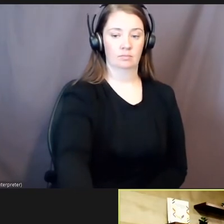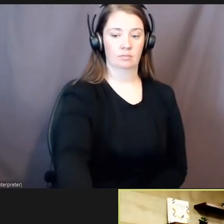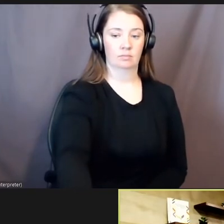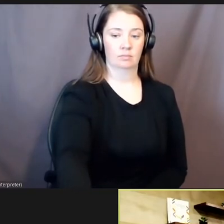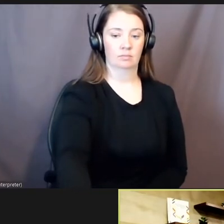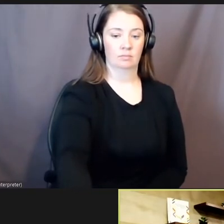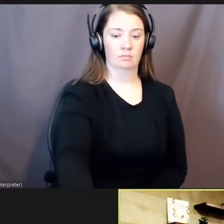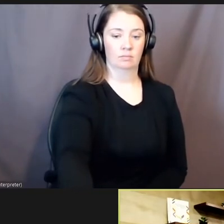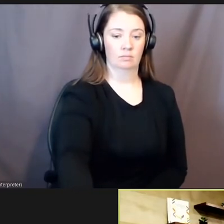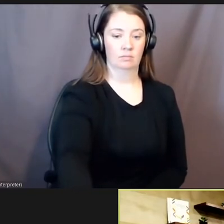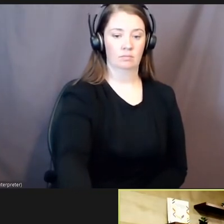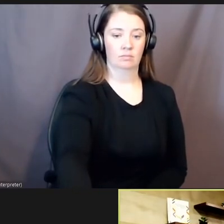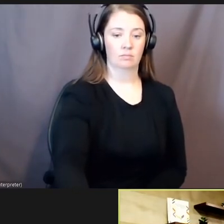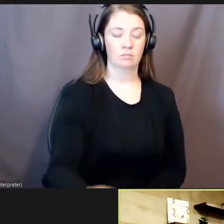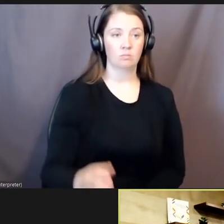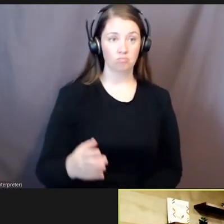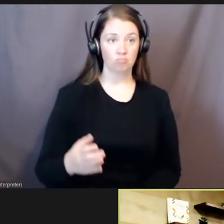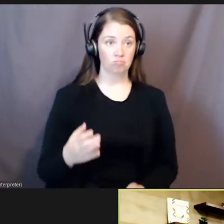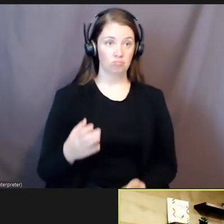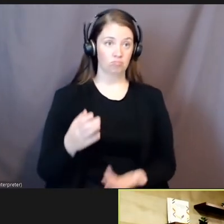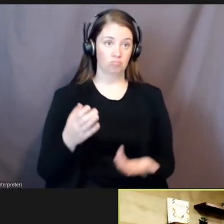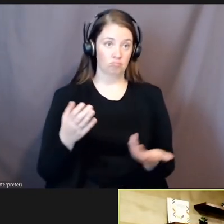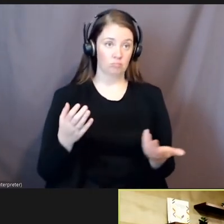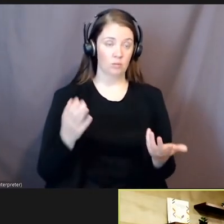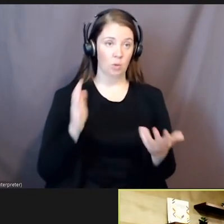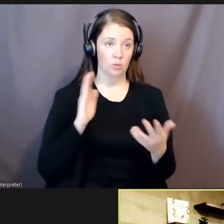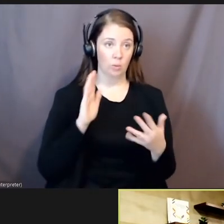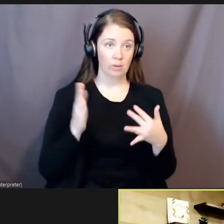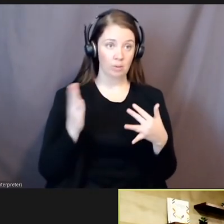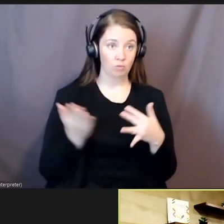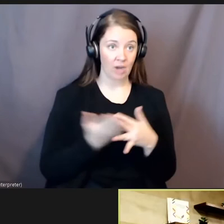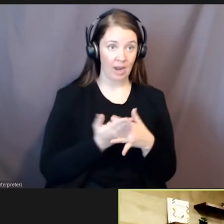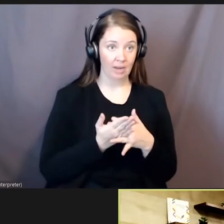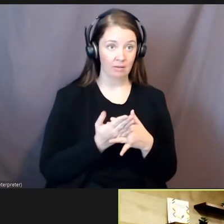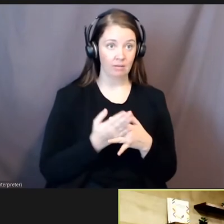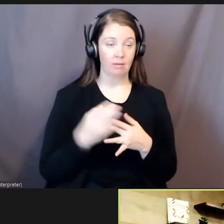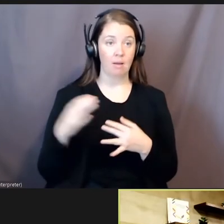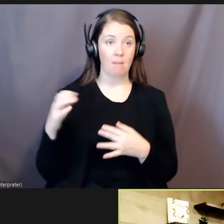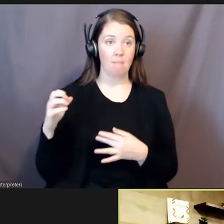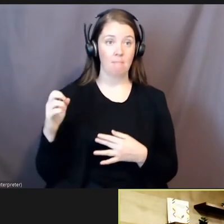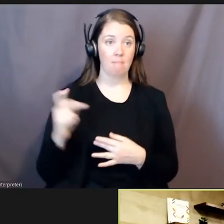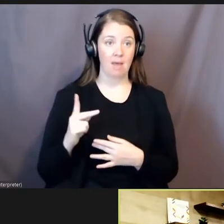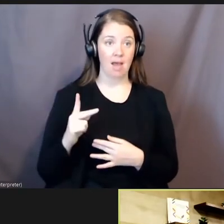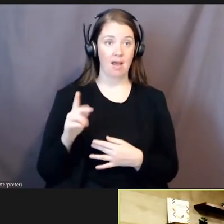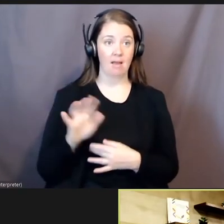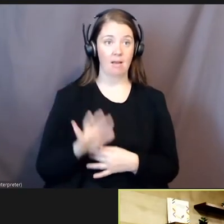why don't we come back, let's come back around